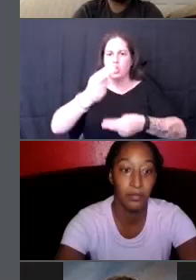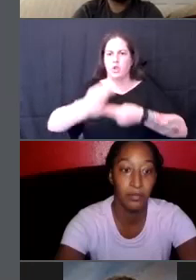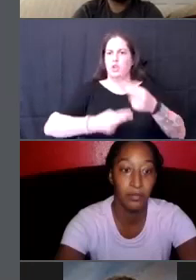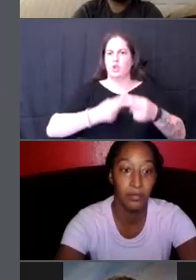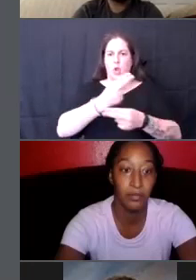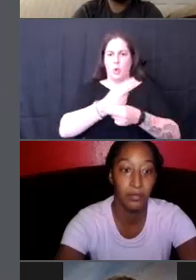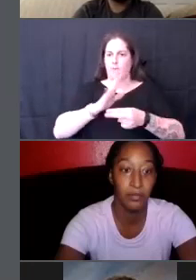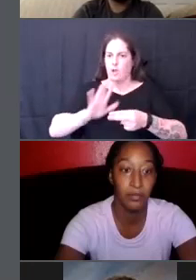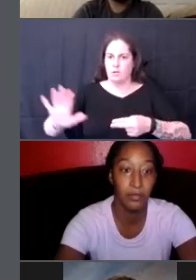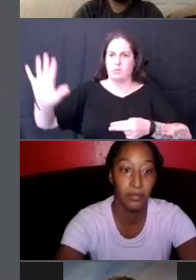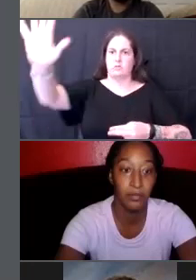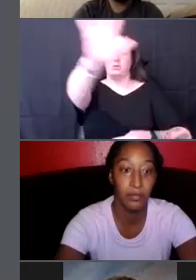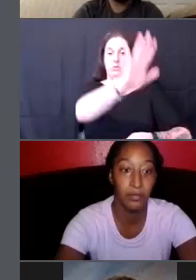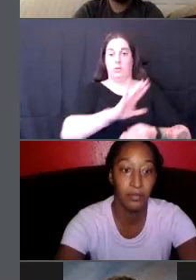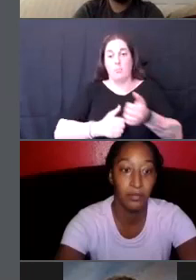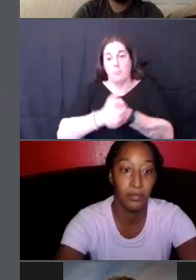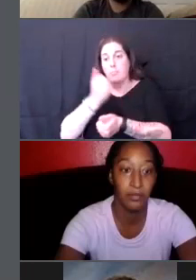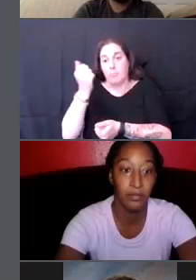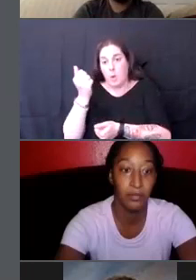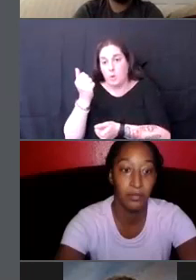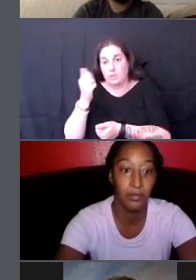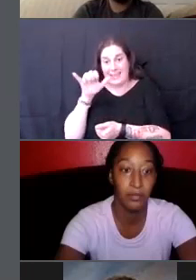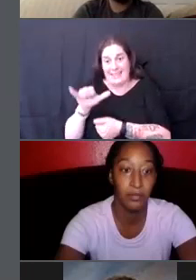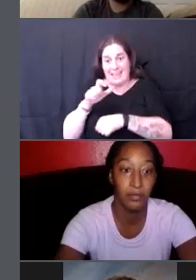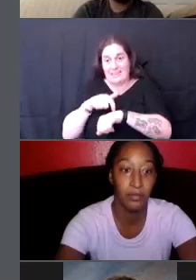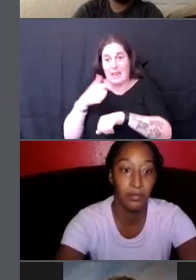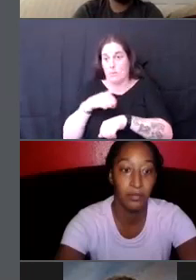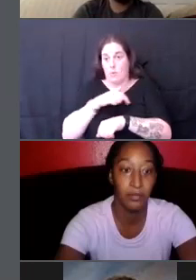universe, most of which we didn't know anything about,